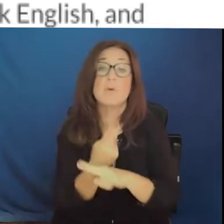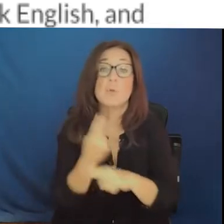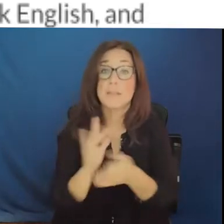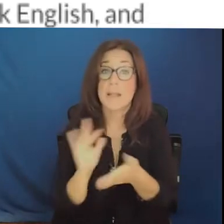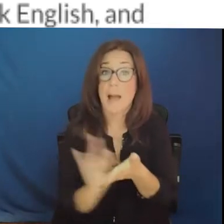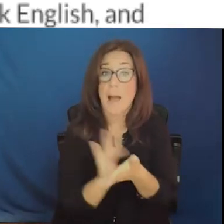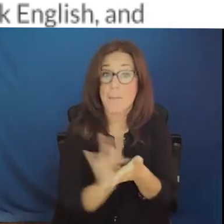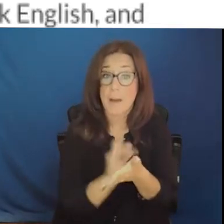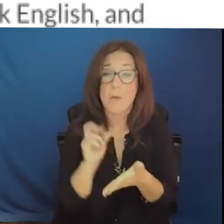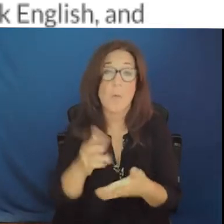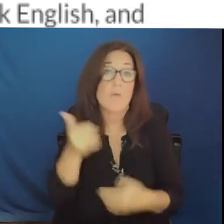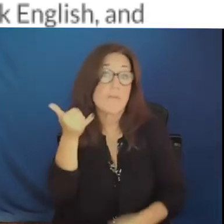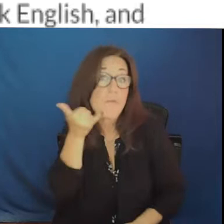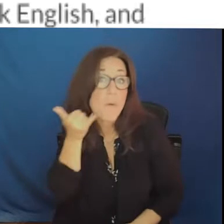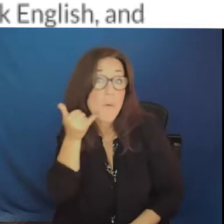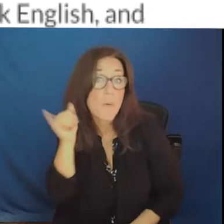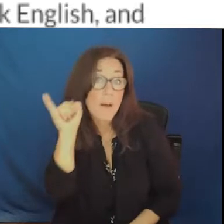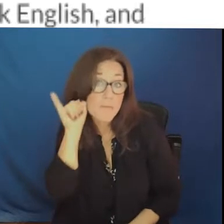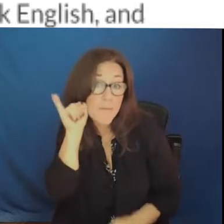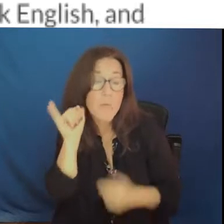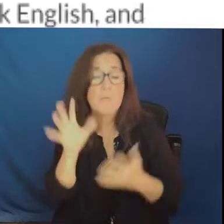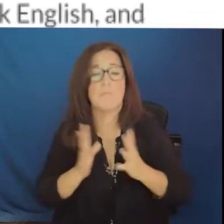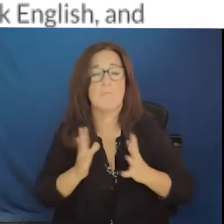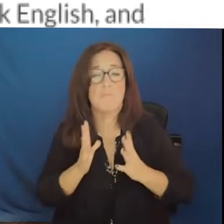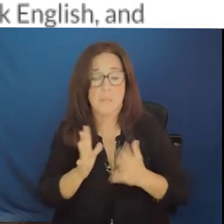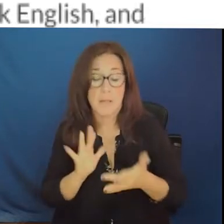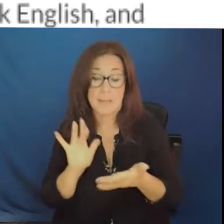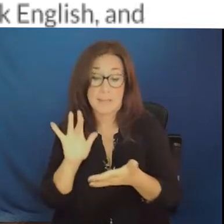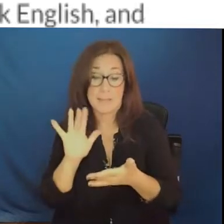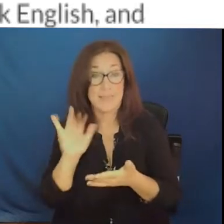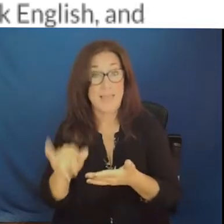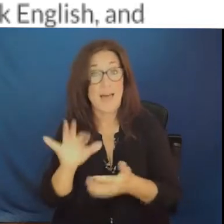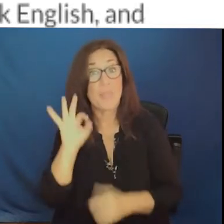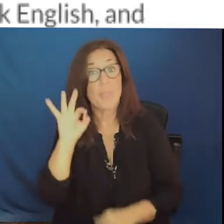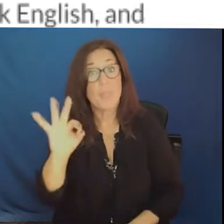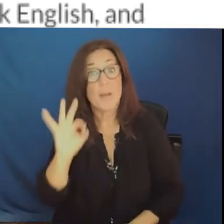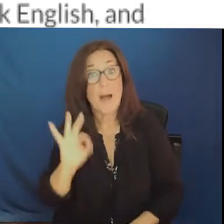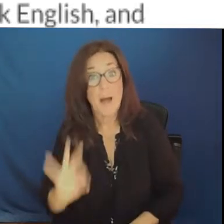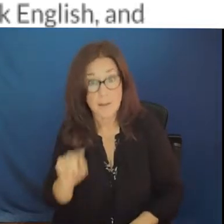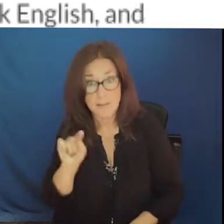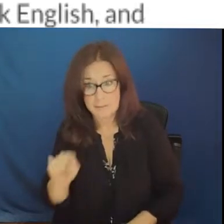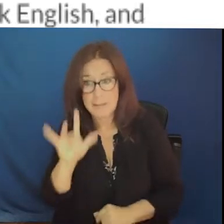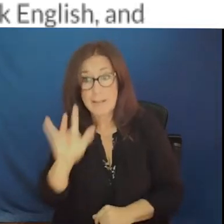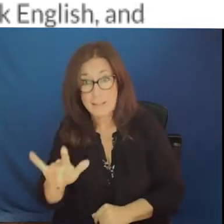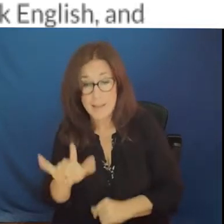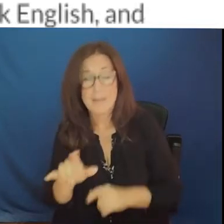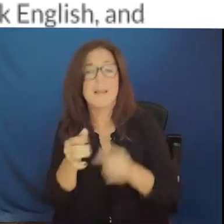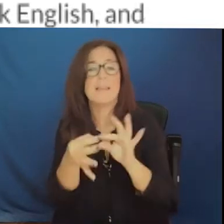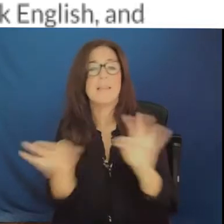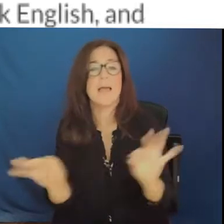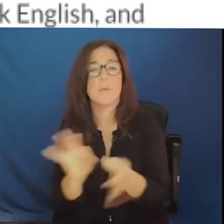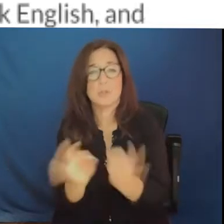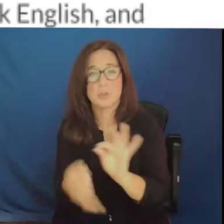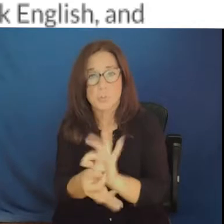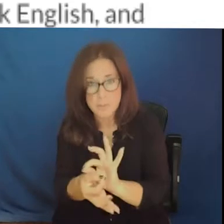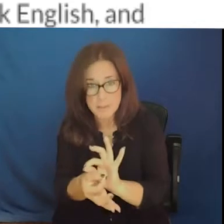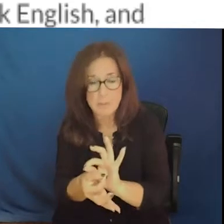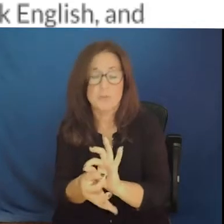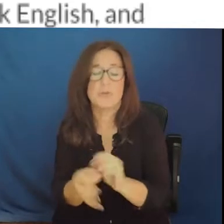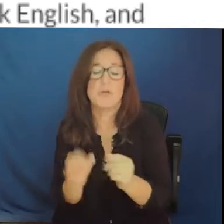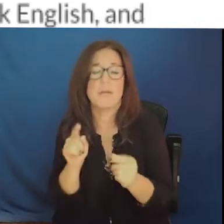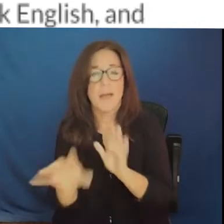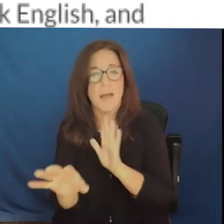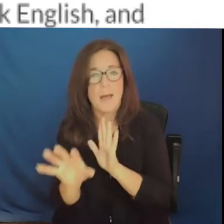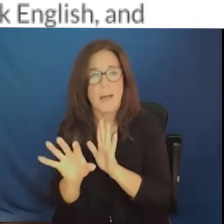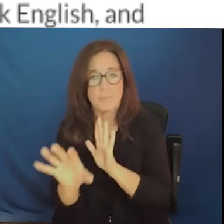language interpretation, then select English and click done. And when it's your turn to speak, please remember to be loud and clear and speak